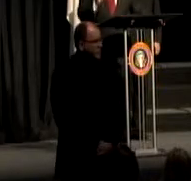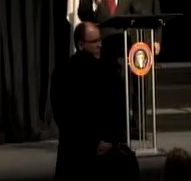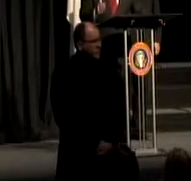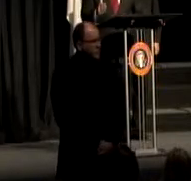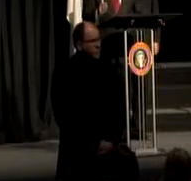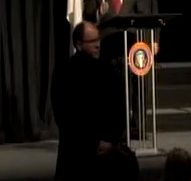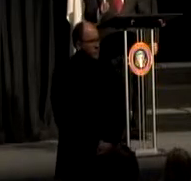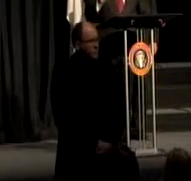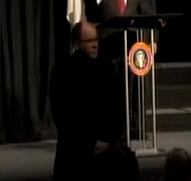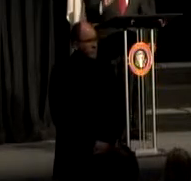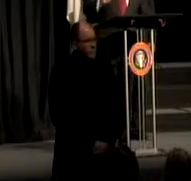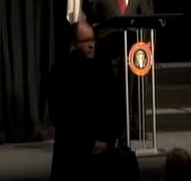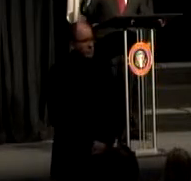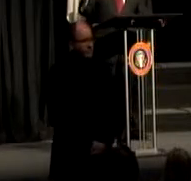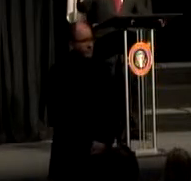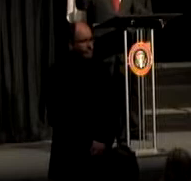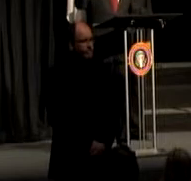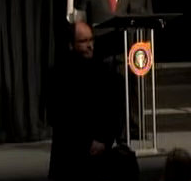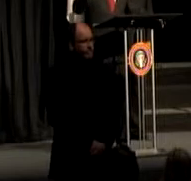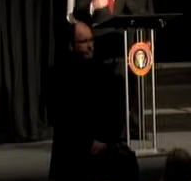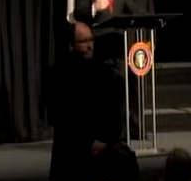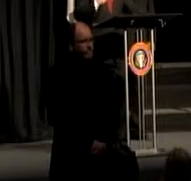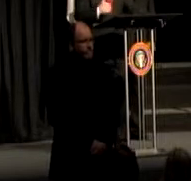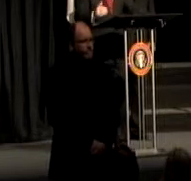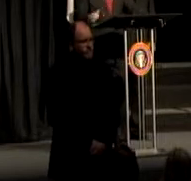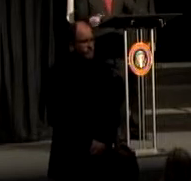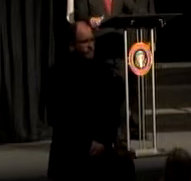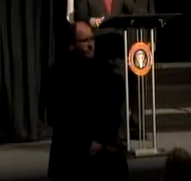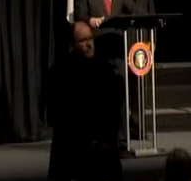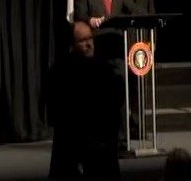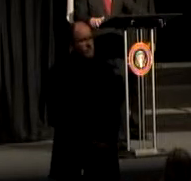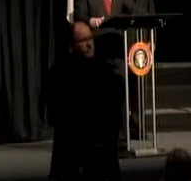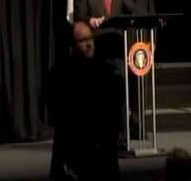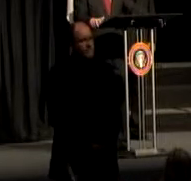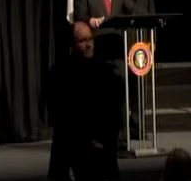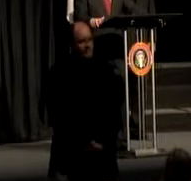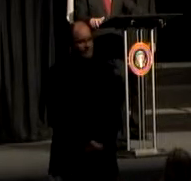is the only person that if we're honest with Him that can meet our deepest need.